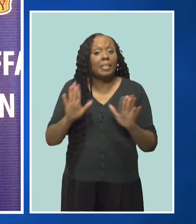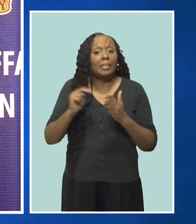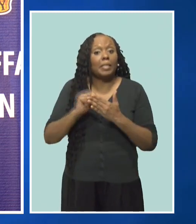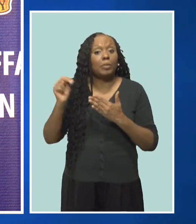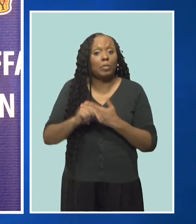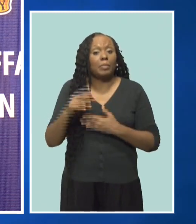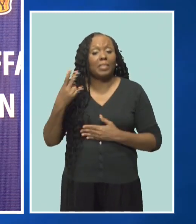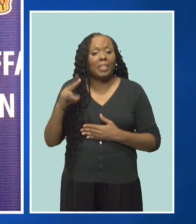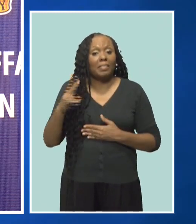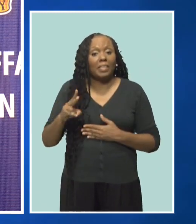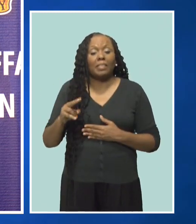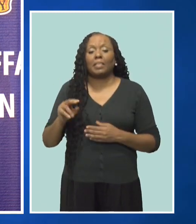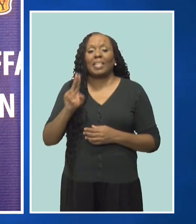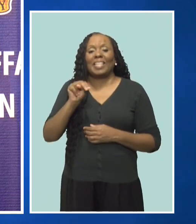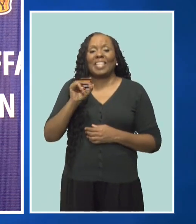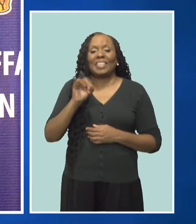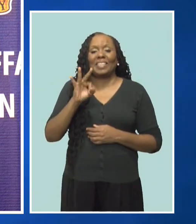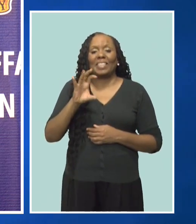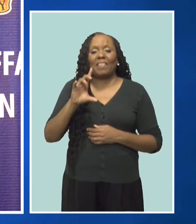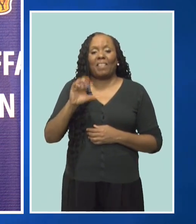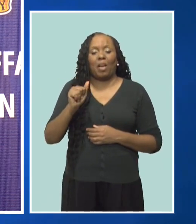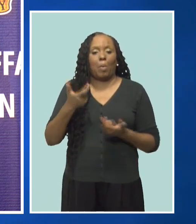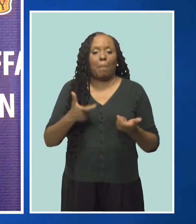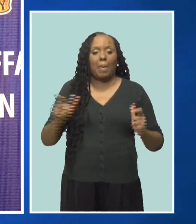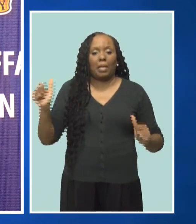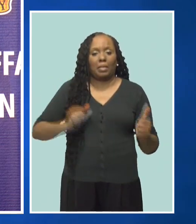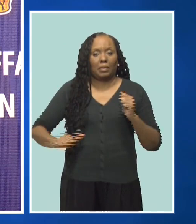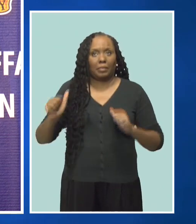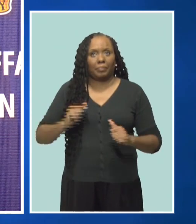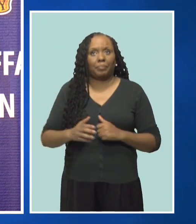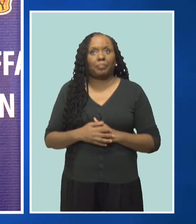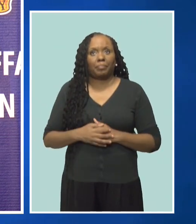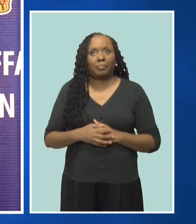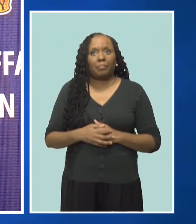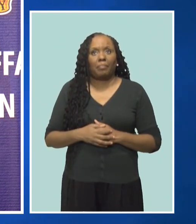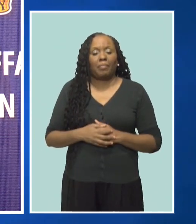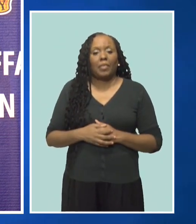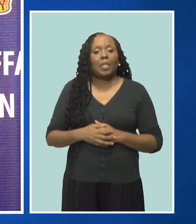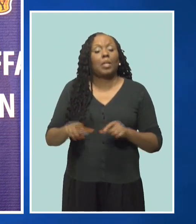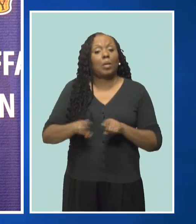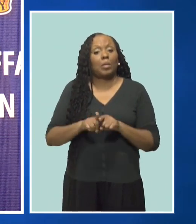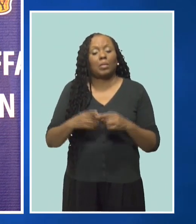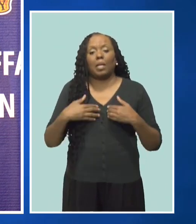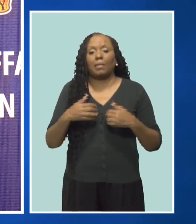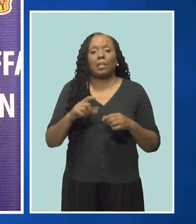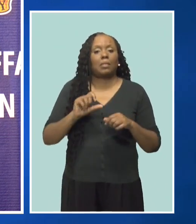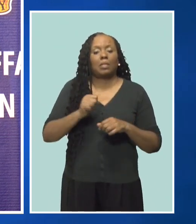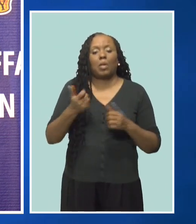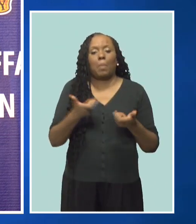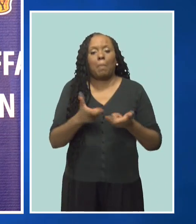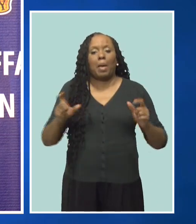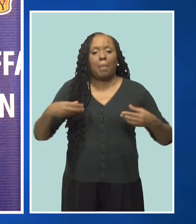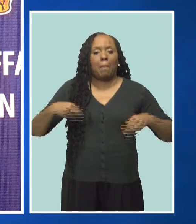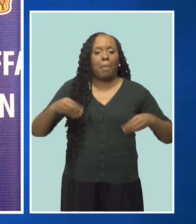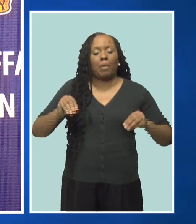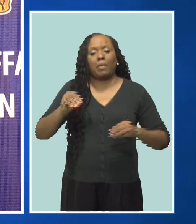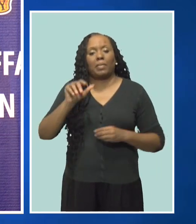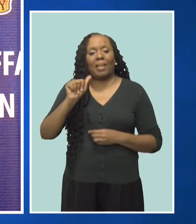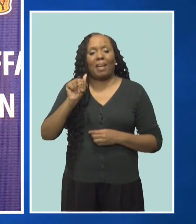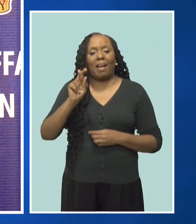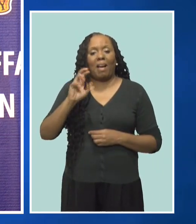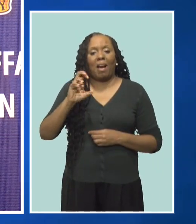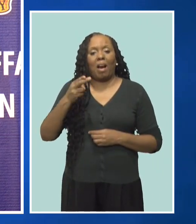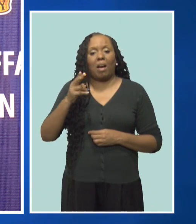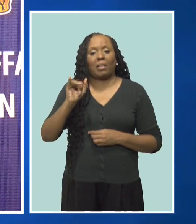Gala. Saturday, November 23rd, starting at 10 a.m. is the Genealogy Marketplace, and that's going to be at the Archives Department.